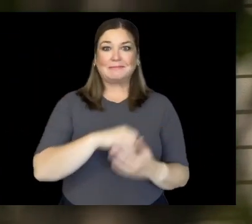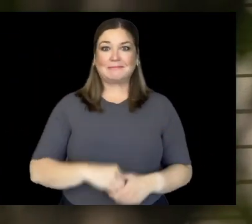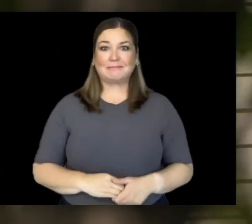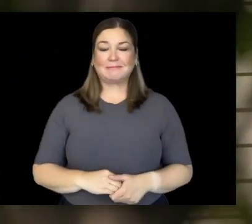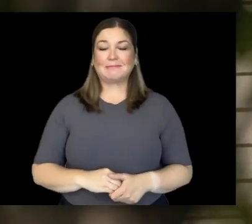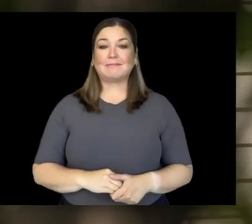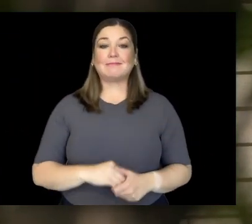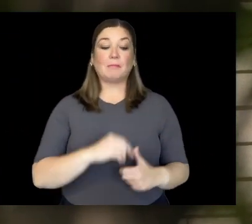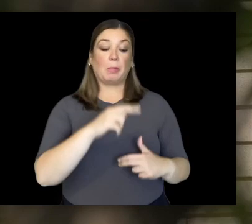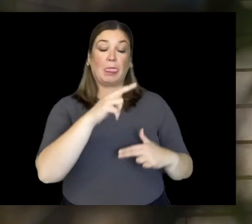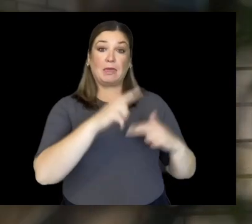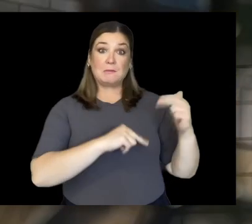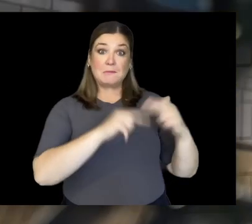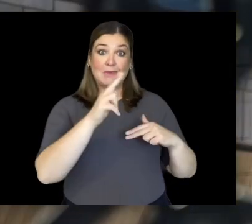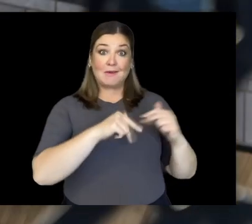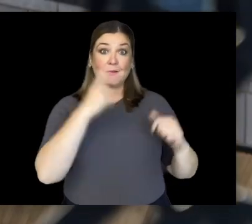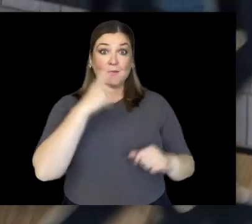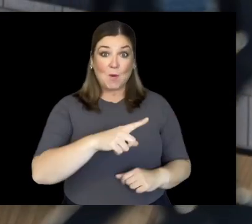Salt Lake City.